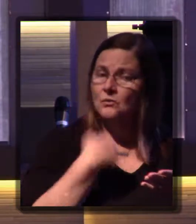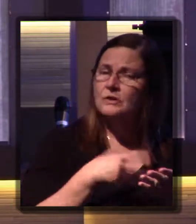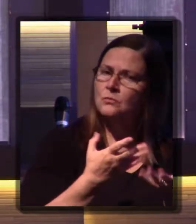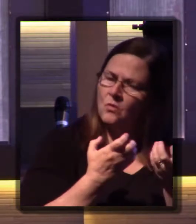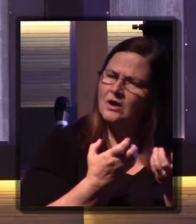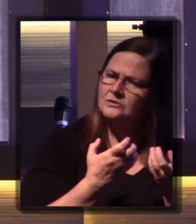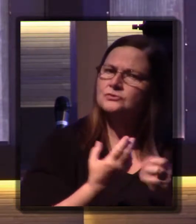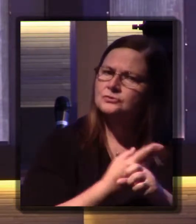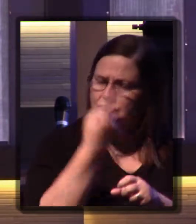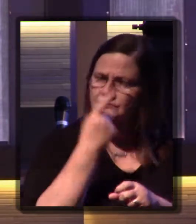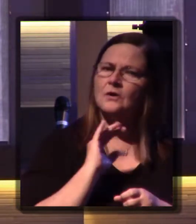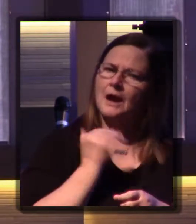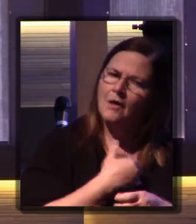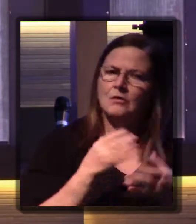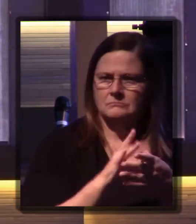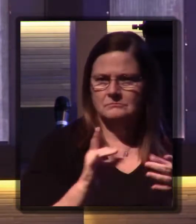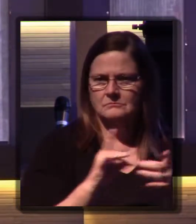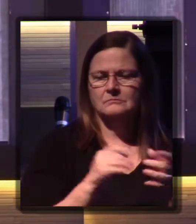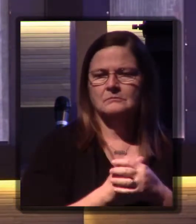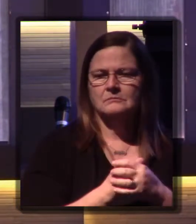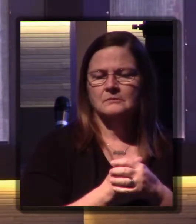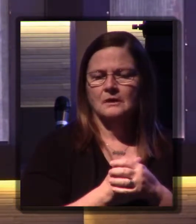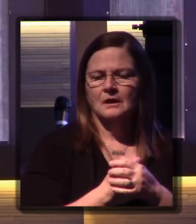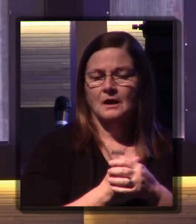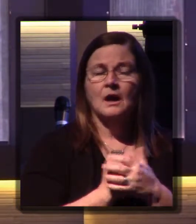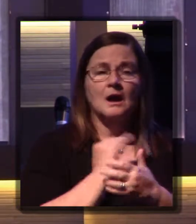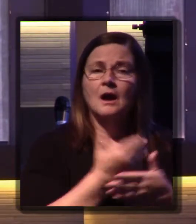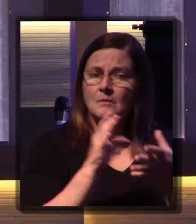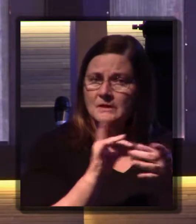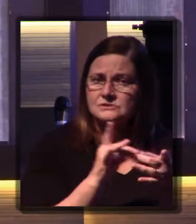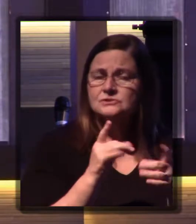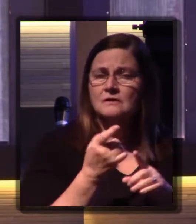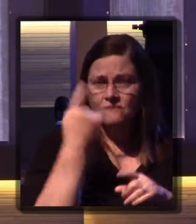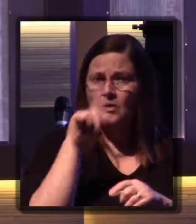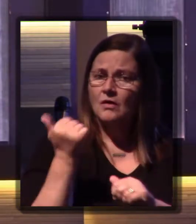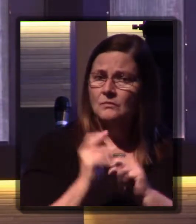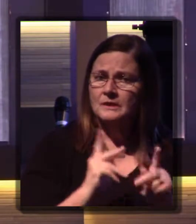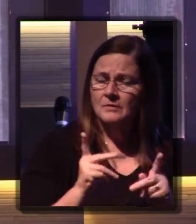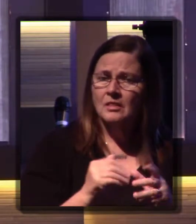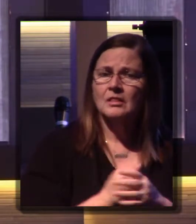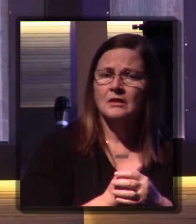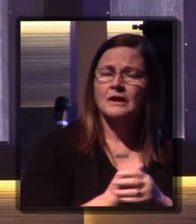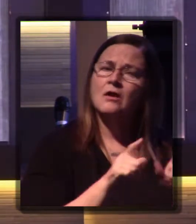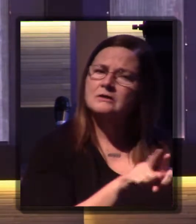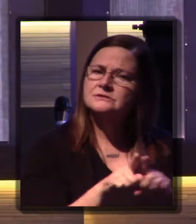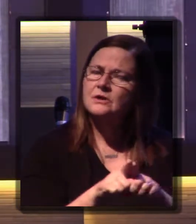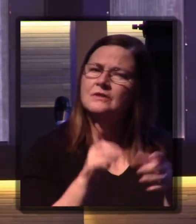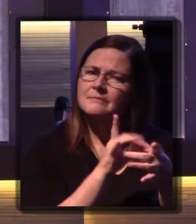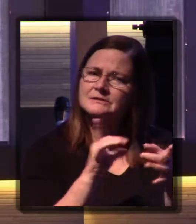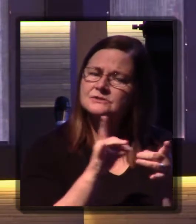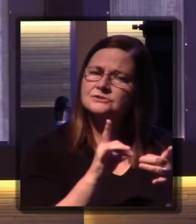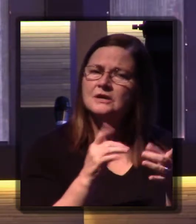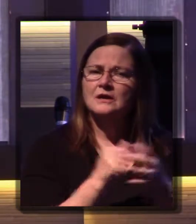we want to make a part of our message? Not only our message to other people around us, but